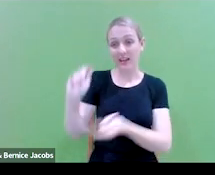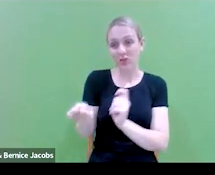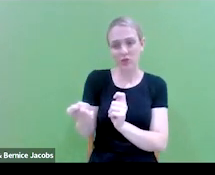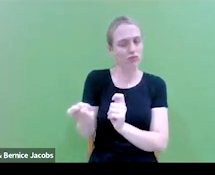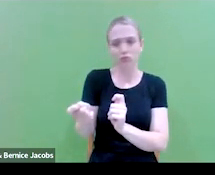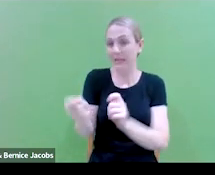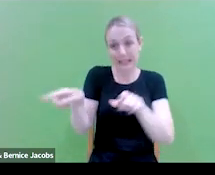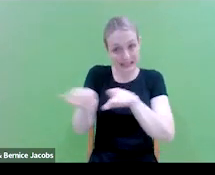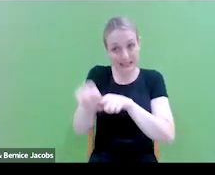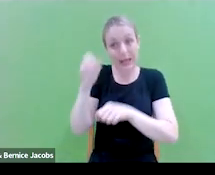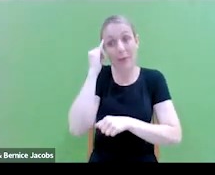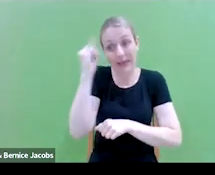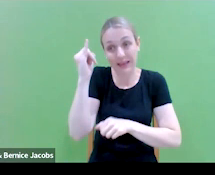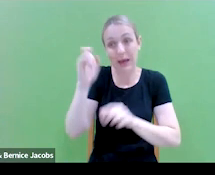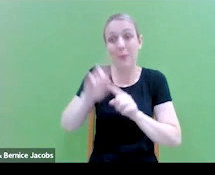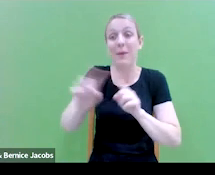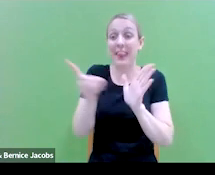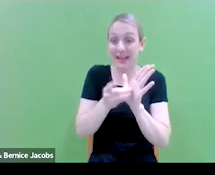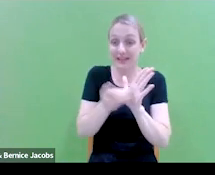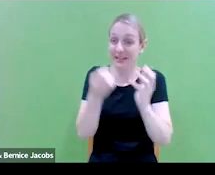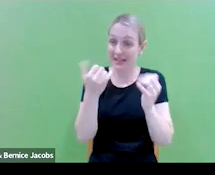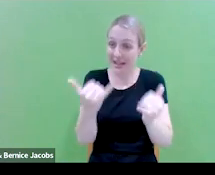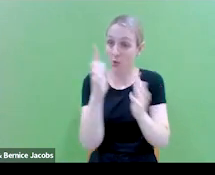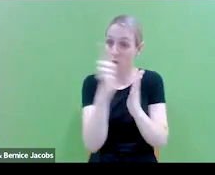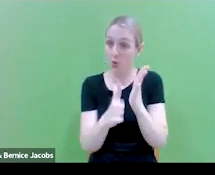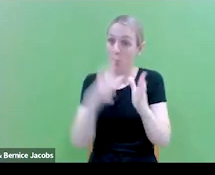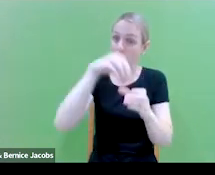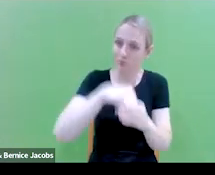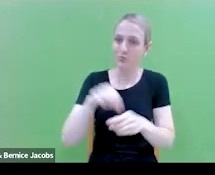the definition was finally legalized in 2006.